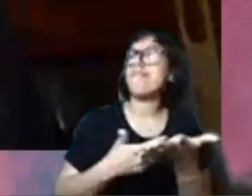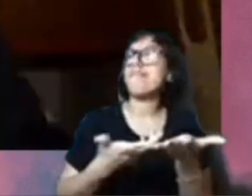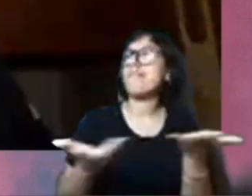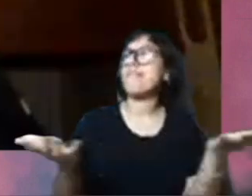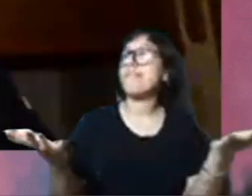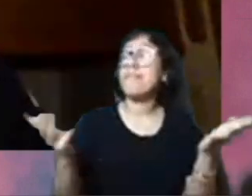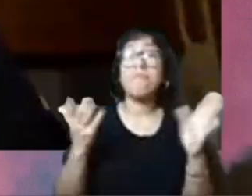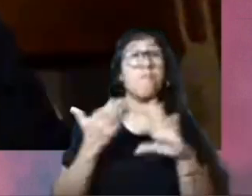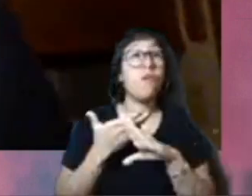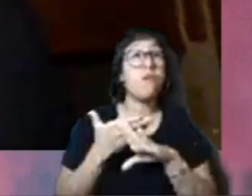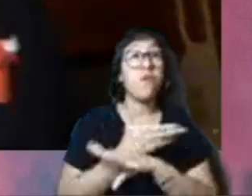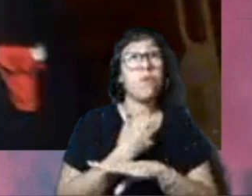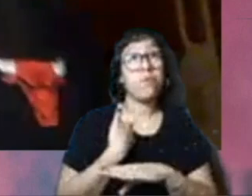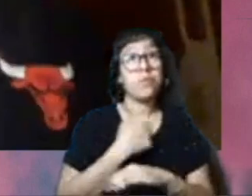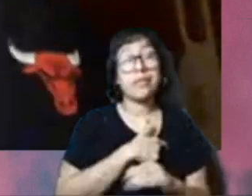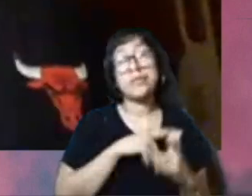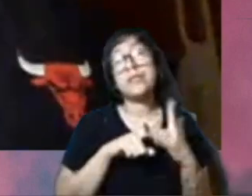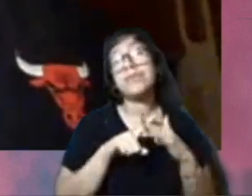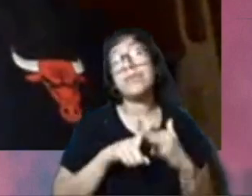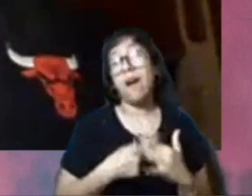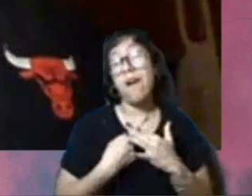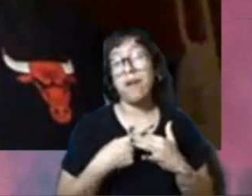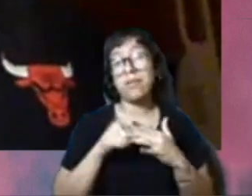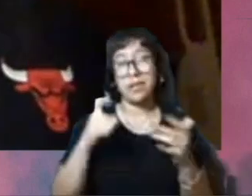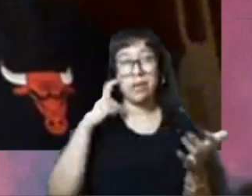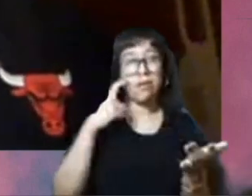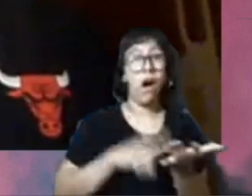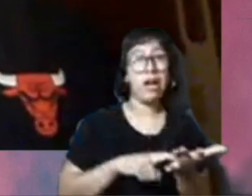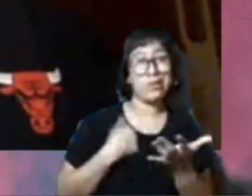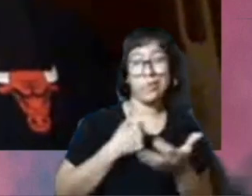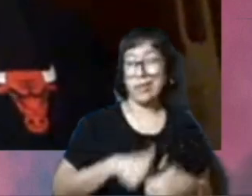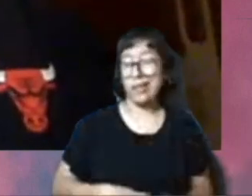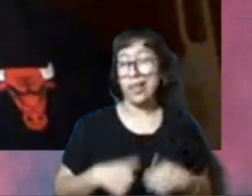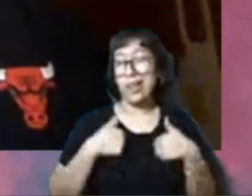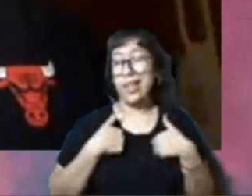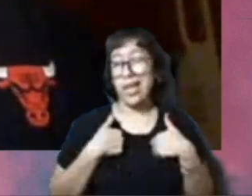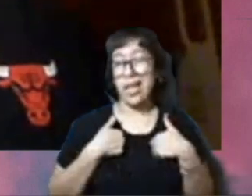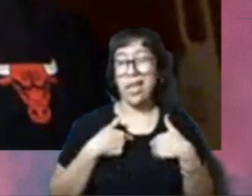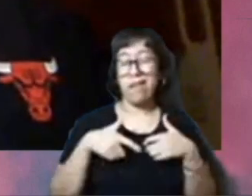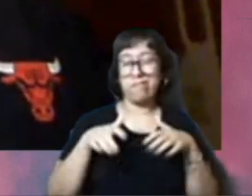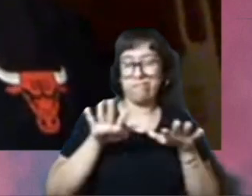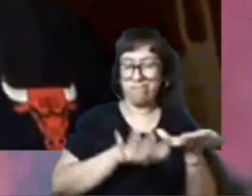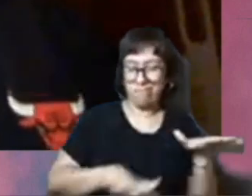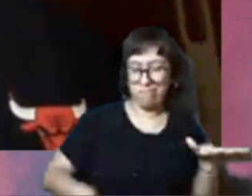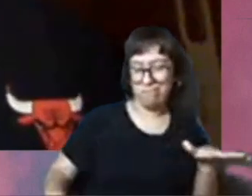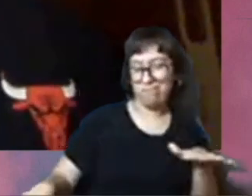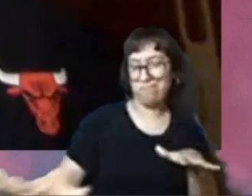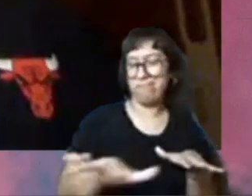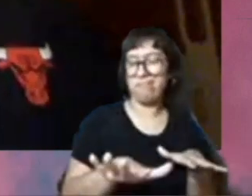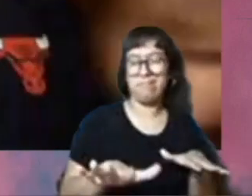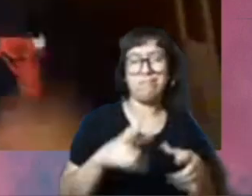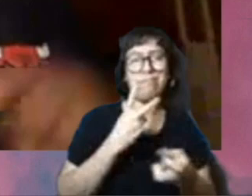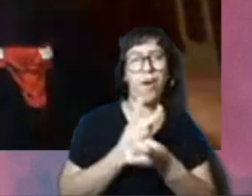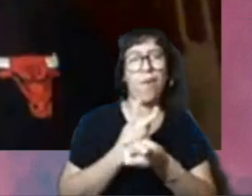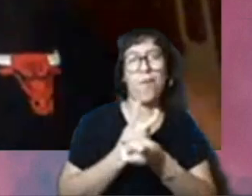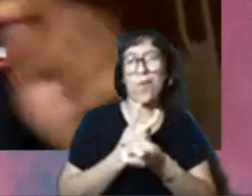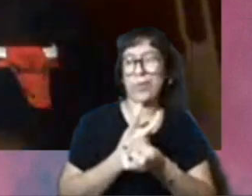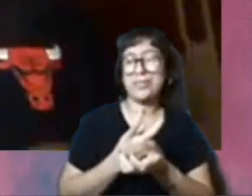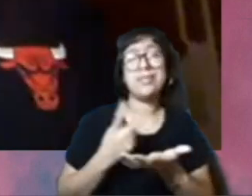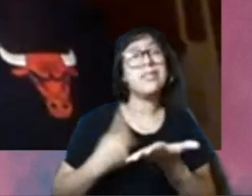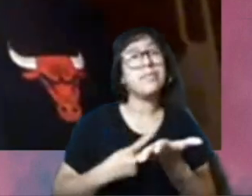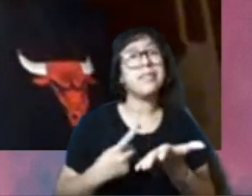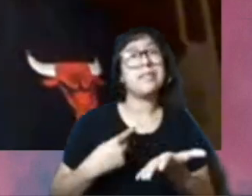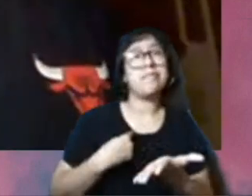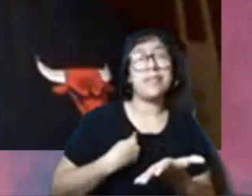Before we get started, we would like to acknowledge that we live on some unceded bones. Sometimes me and